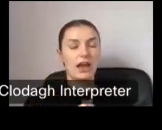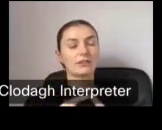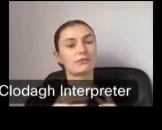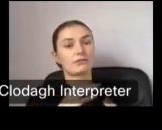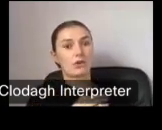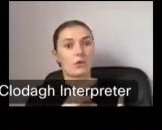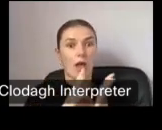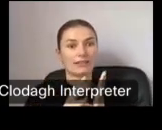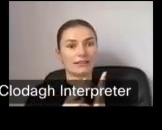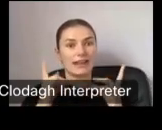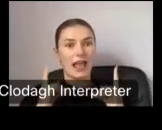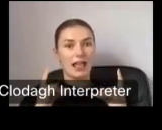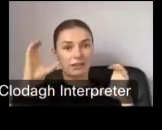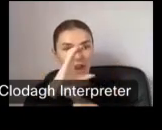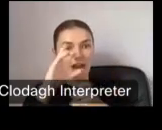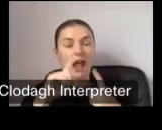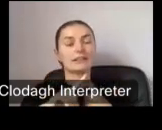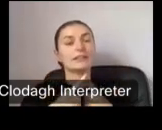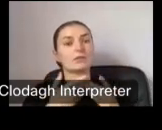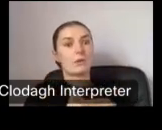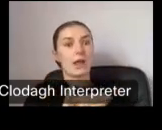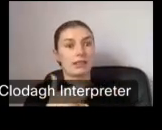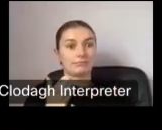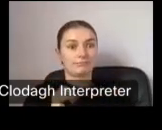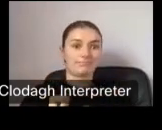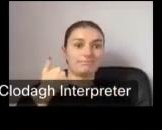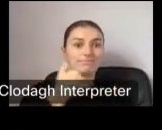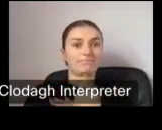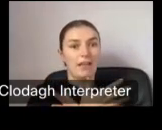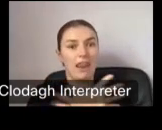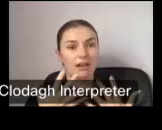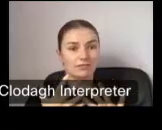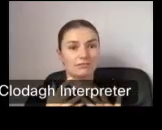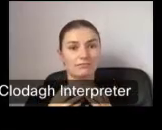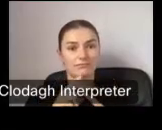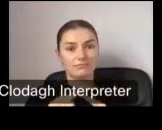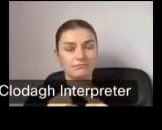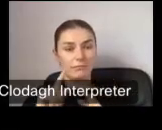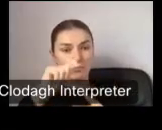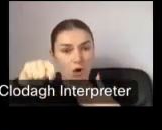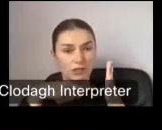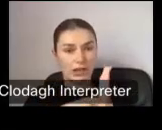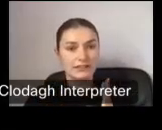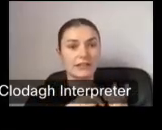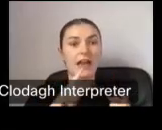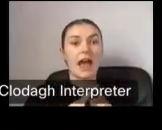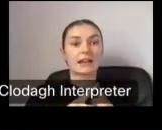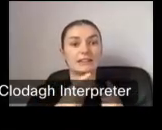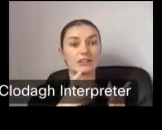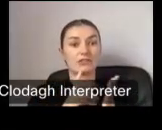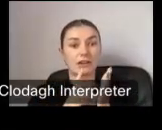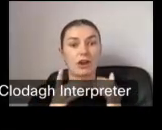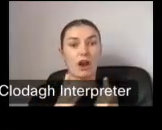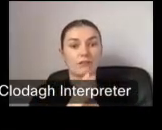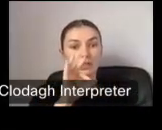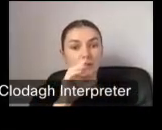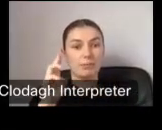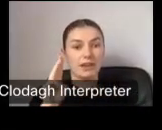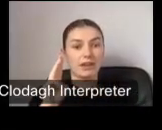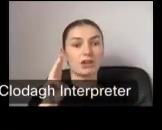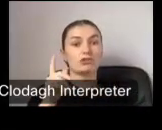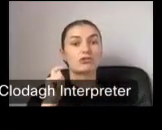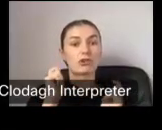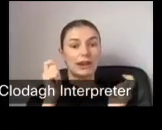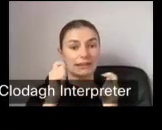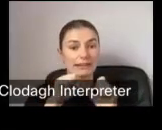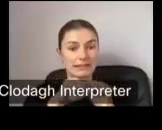also founded several initiatives. He's the founder of SafetyNet and North Dublin City GP Training Scheme, and he's the